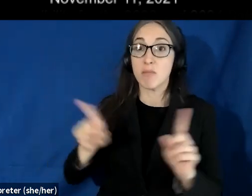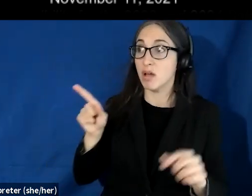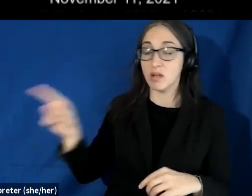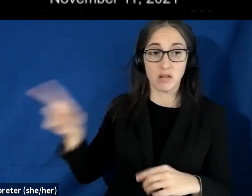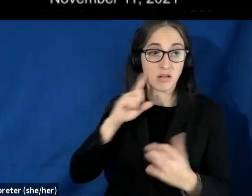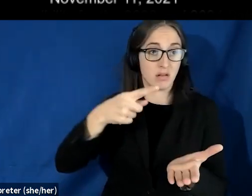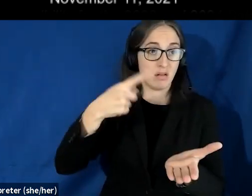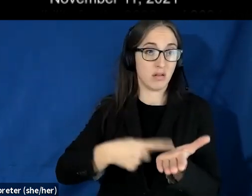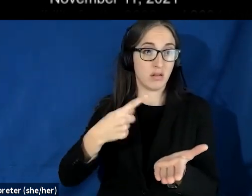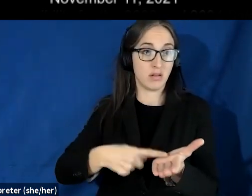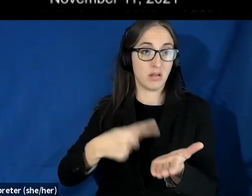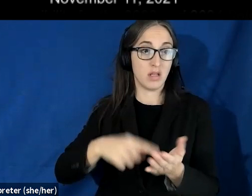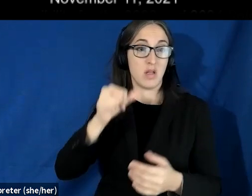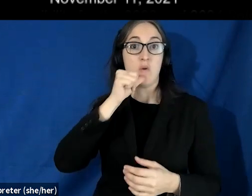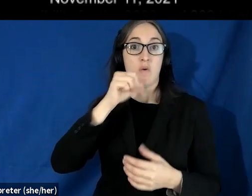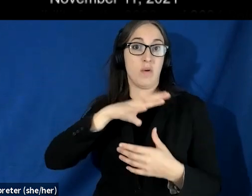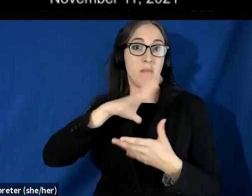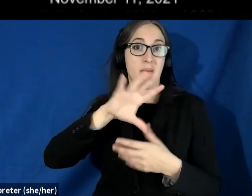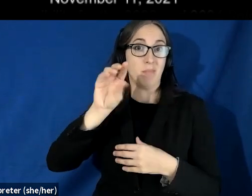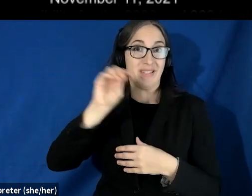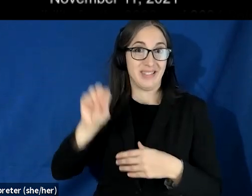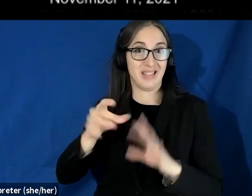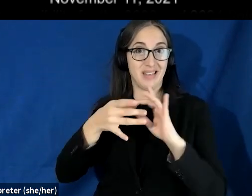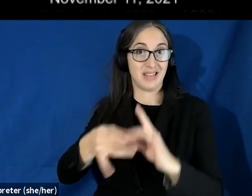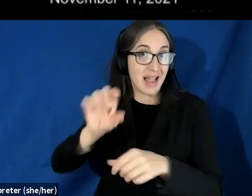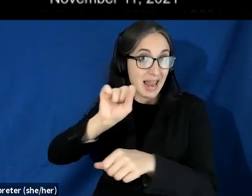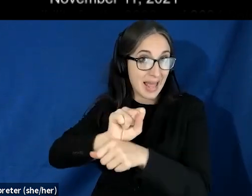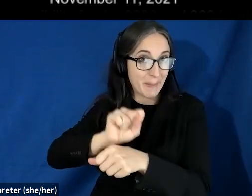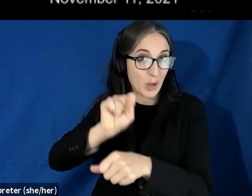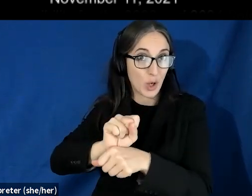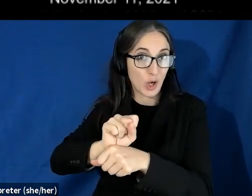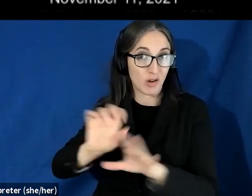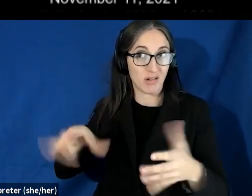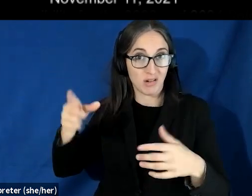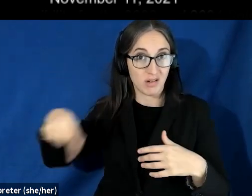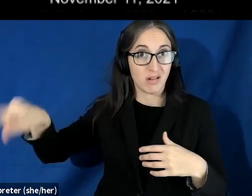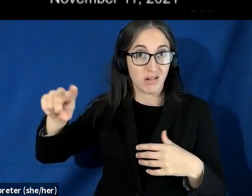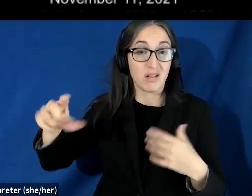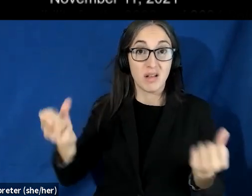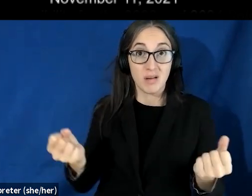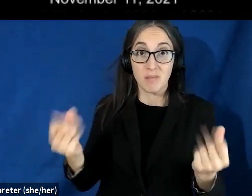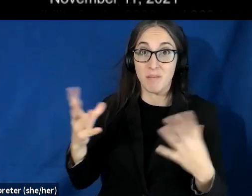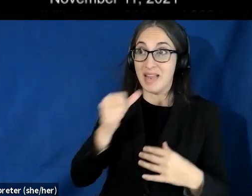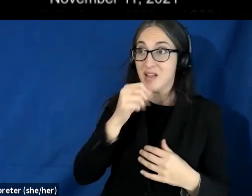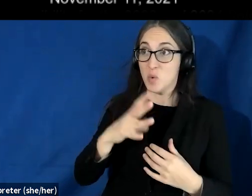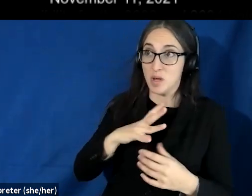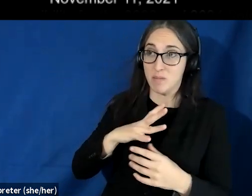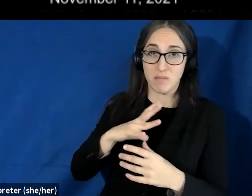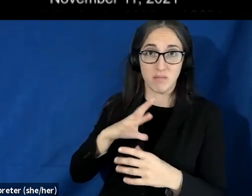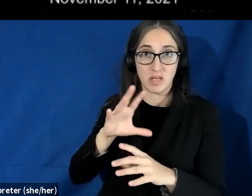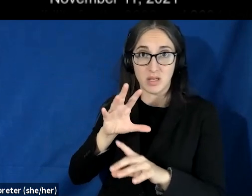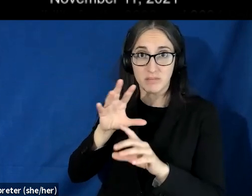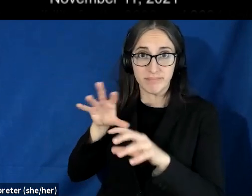percentage in labor force, you cannot see many women get relative jobs in